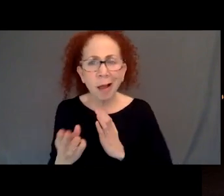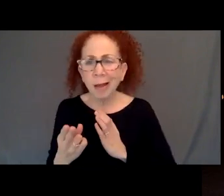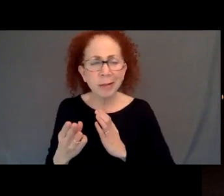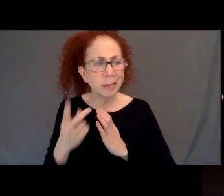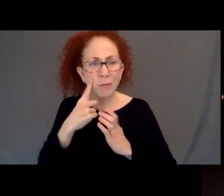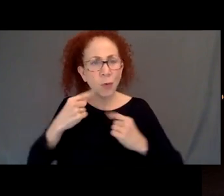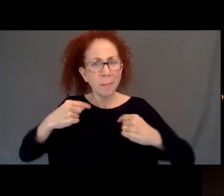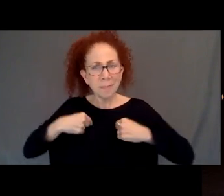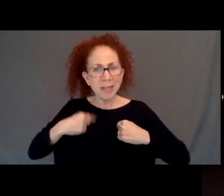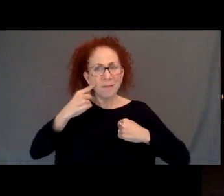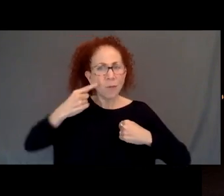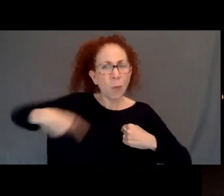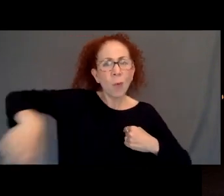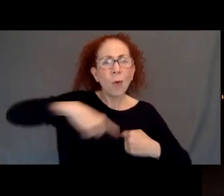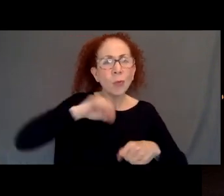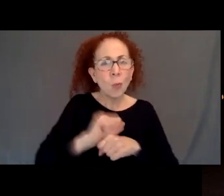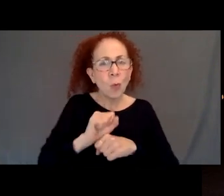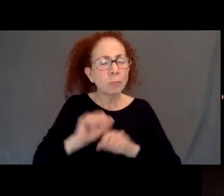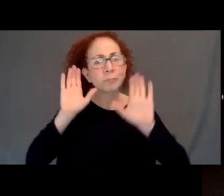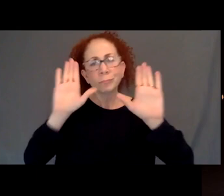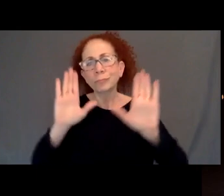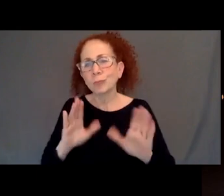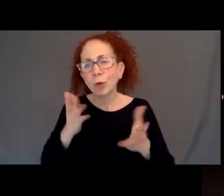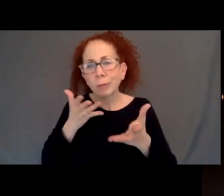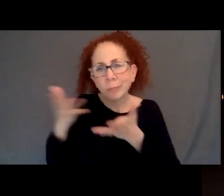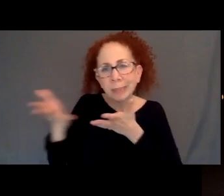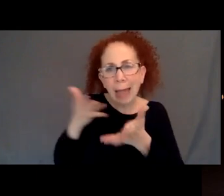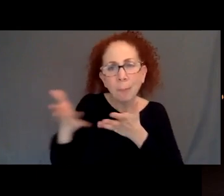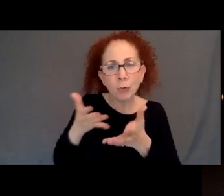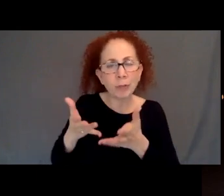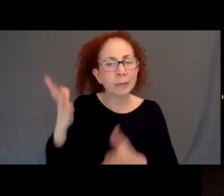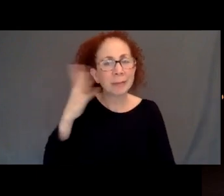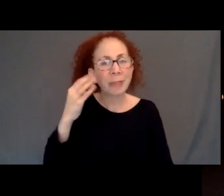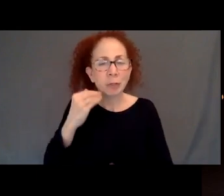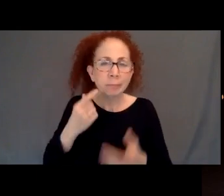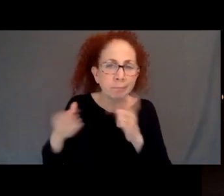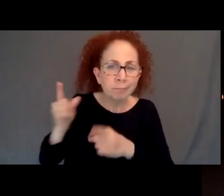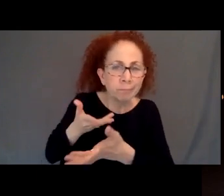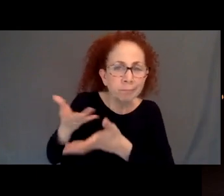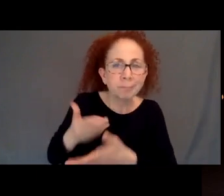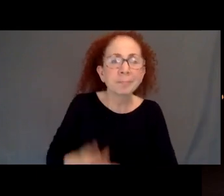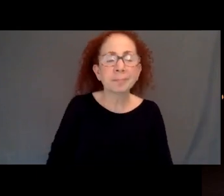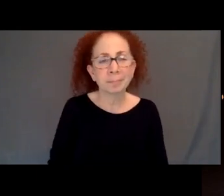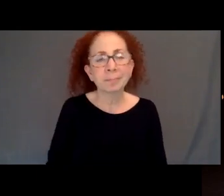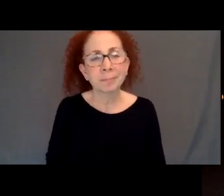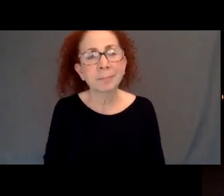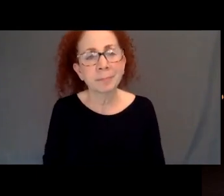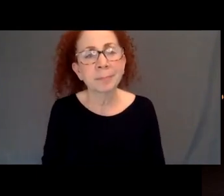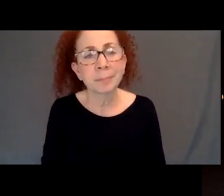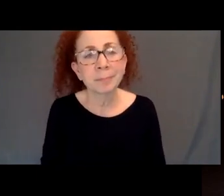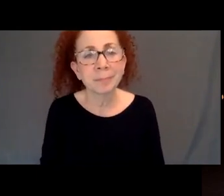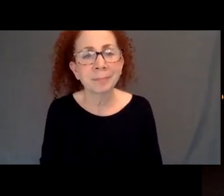and honest for the work. So it's always great to have that collaborative creation.